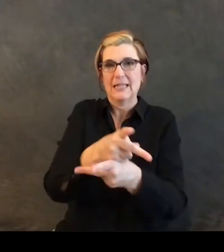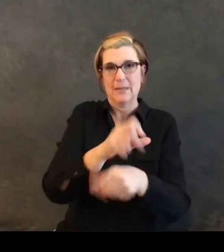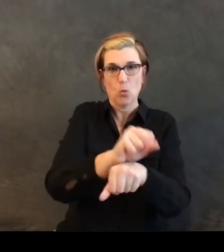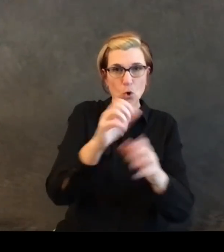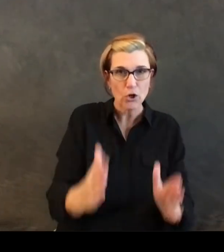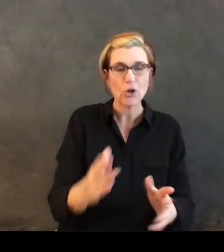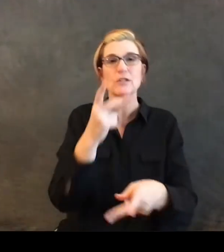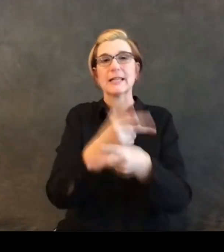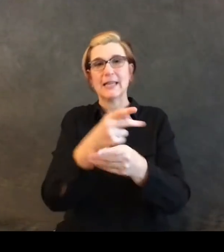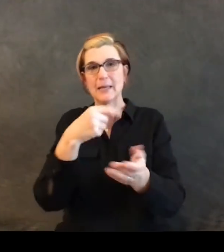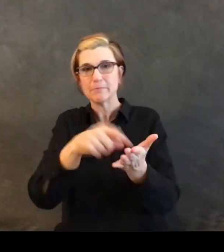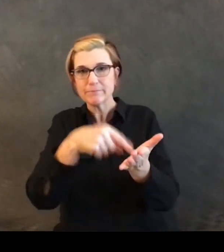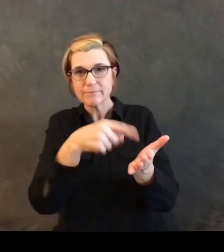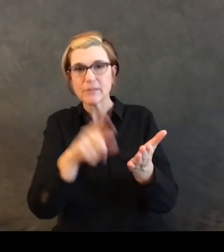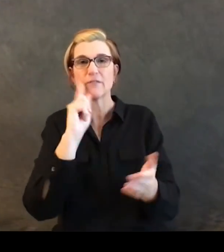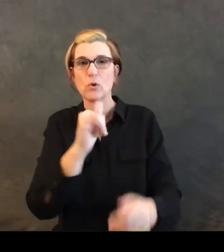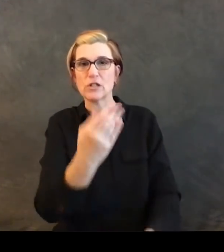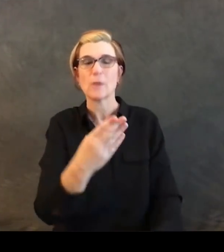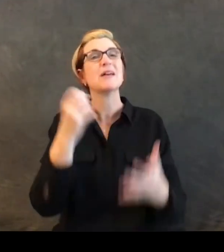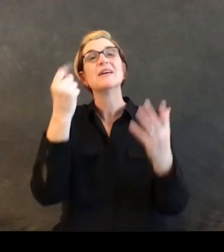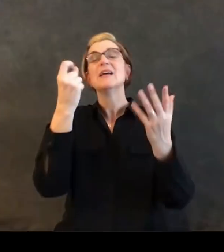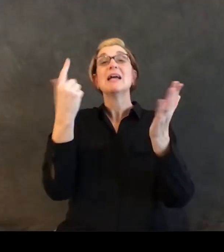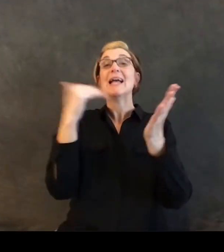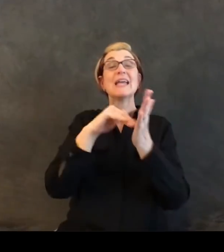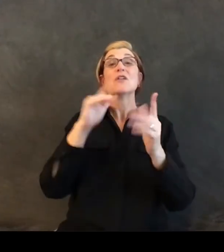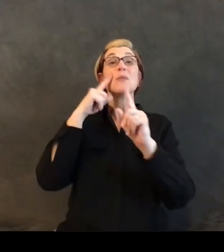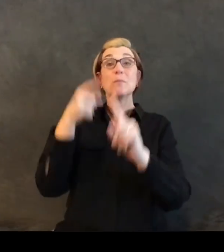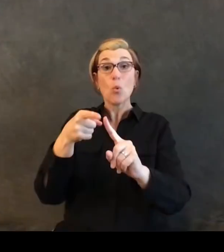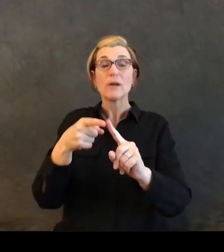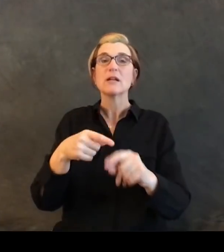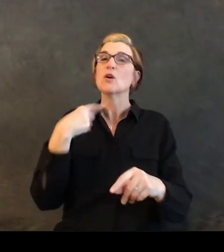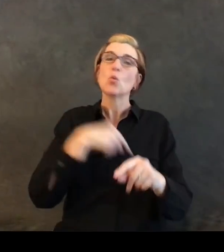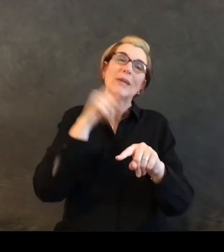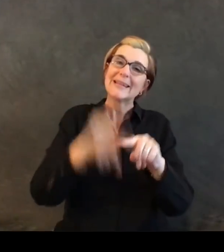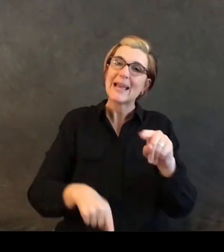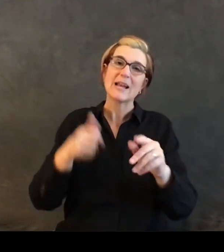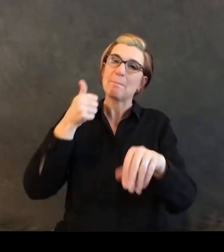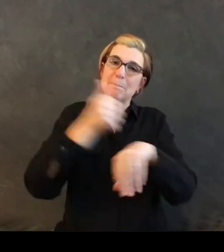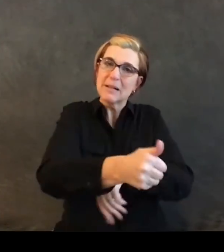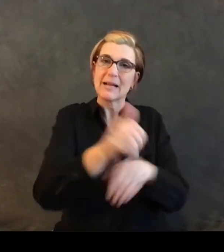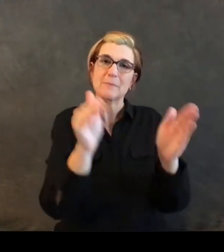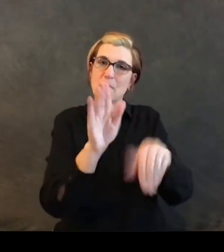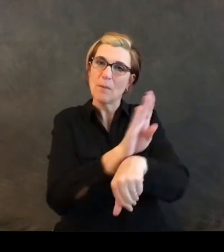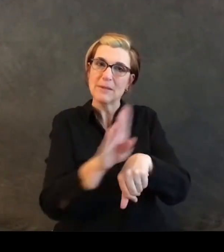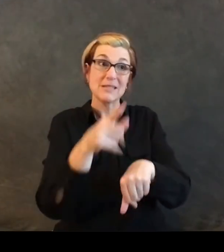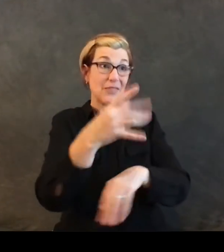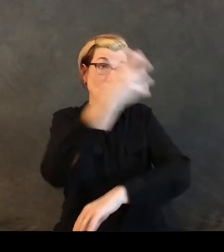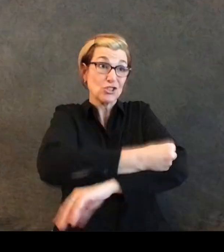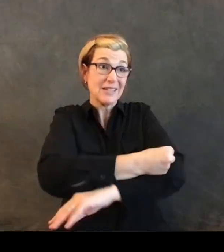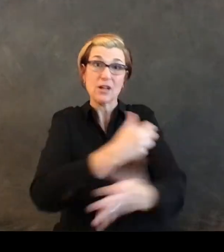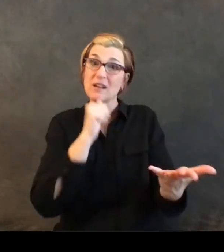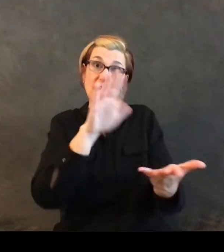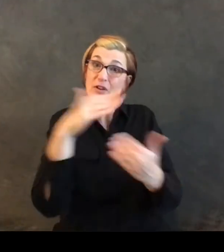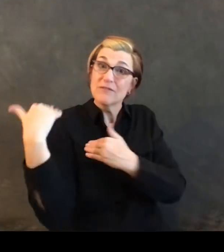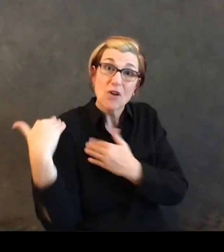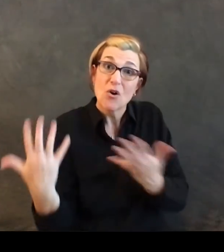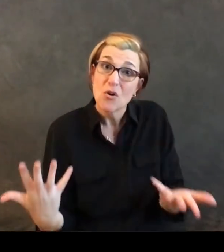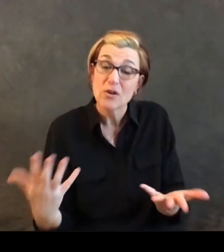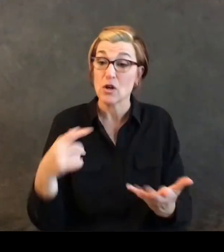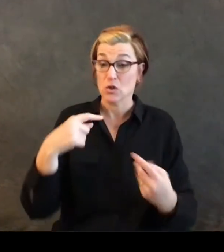paid, this is no fault of their own, that businesses have been shut down. The President and Vice President wanted to make sure those